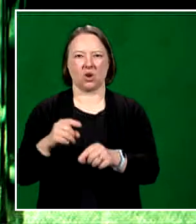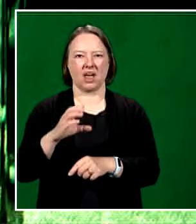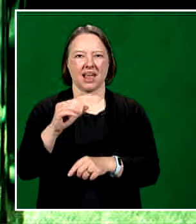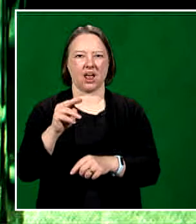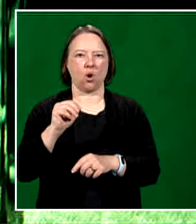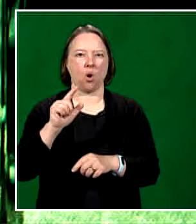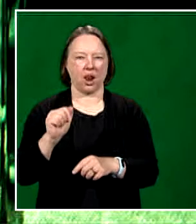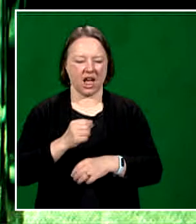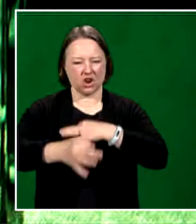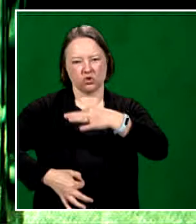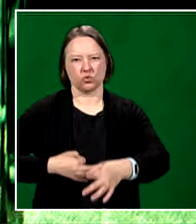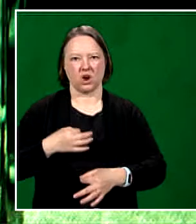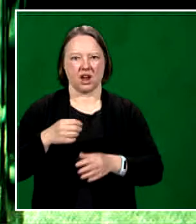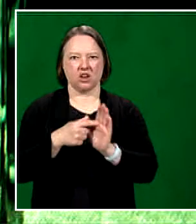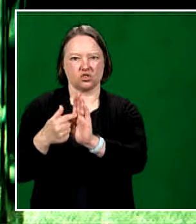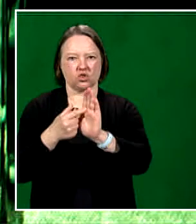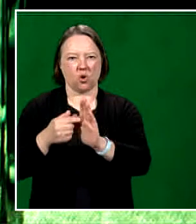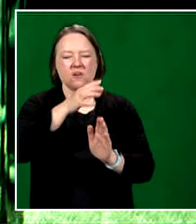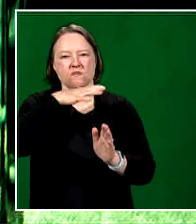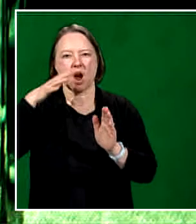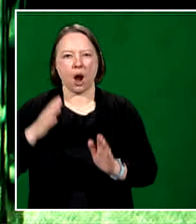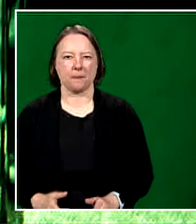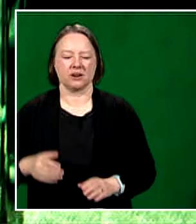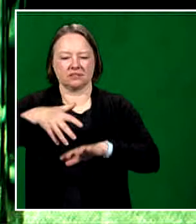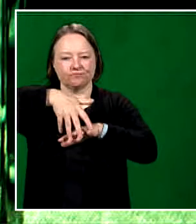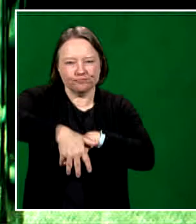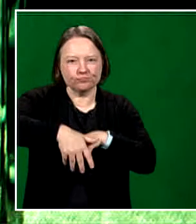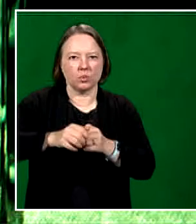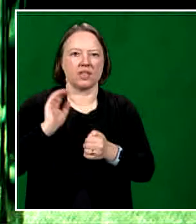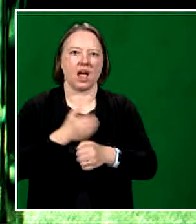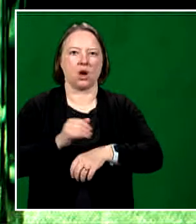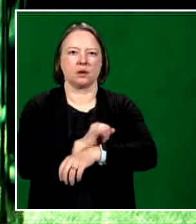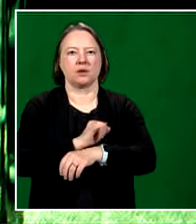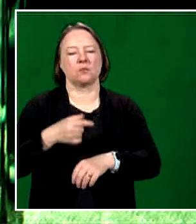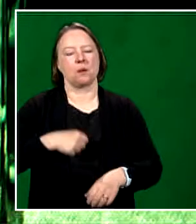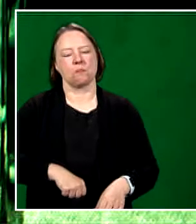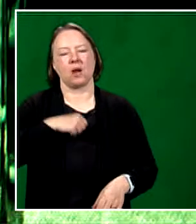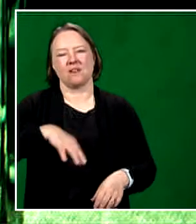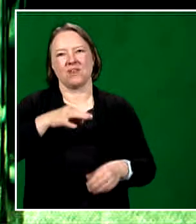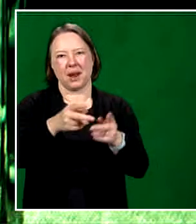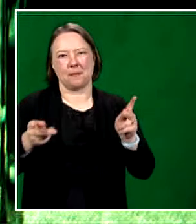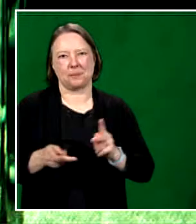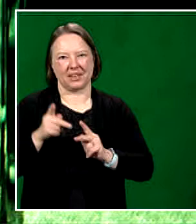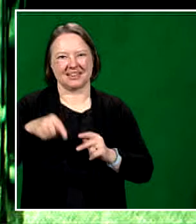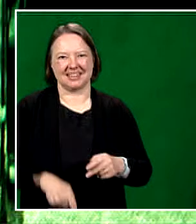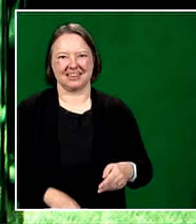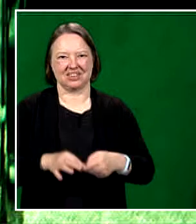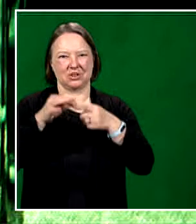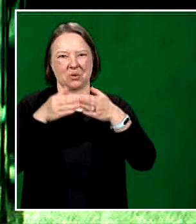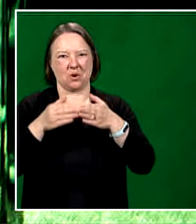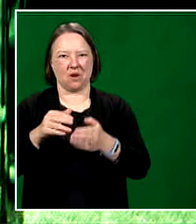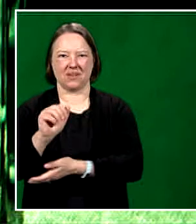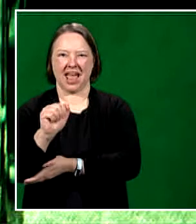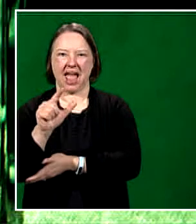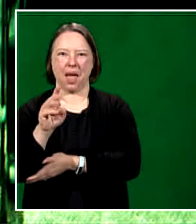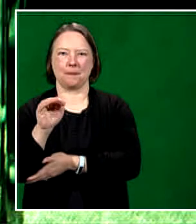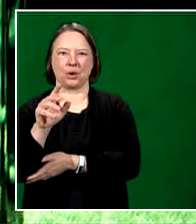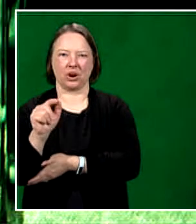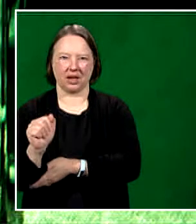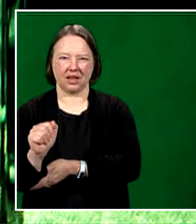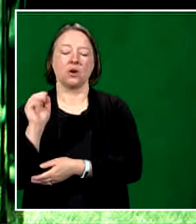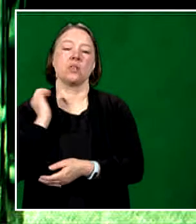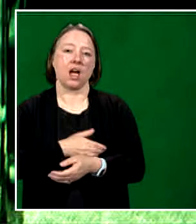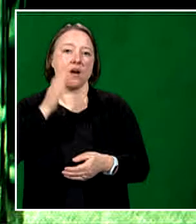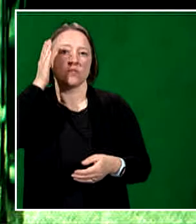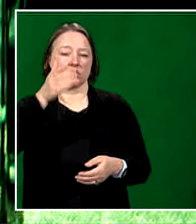shows, talking to farmers, and rooting ourselves in the industry, and we are proud to have found a home in this innovative corner of Alberta. With the future in our hands,